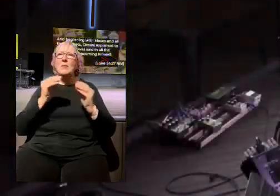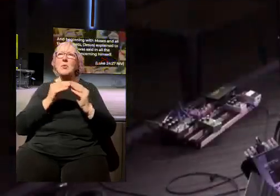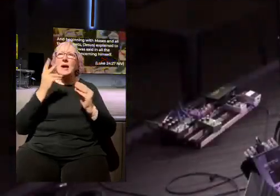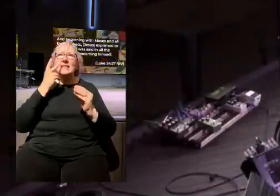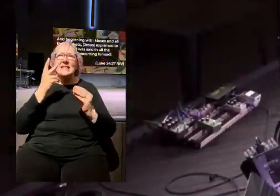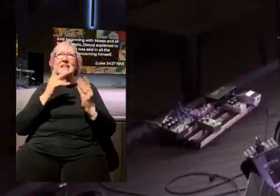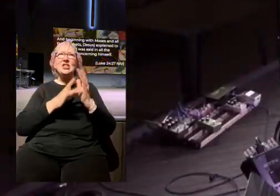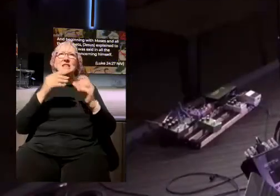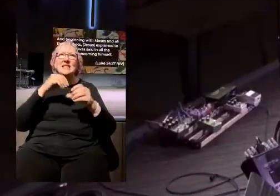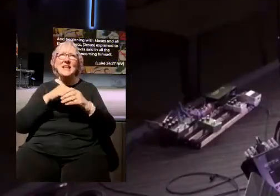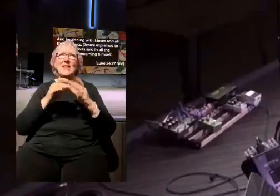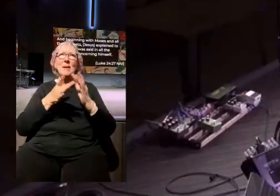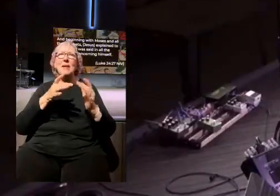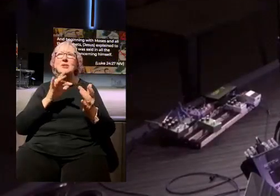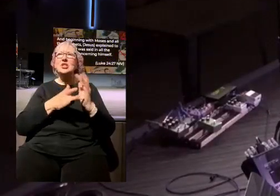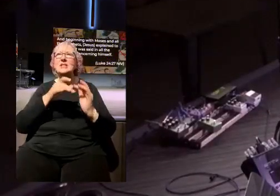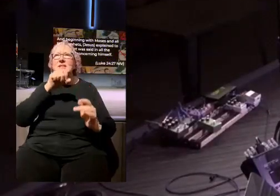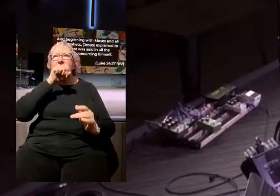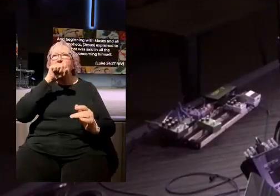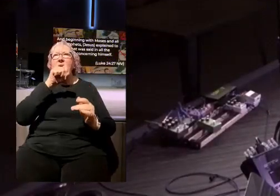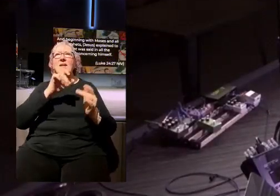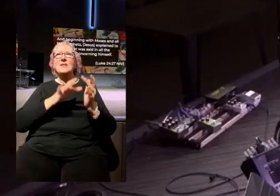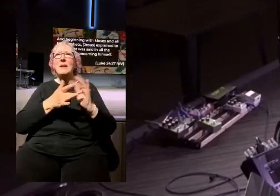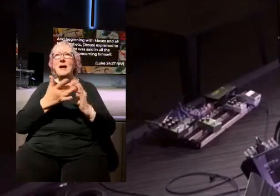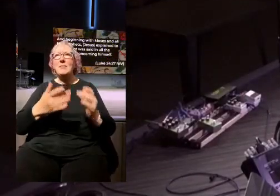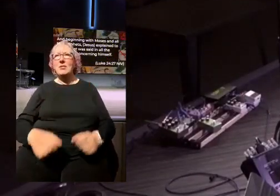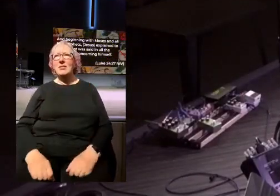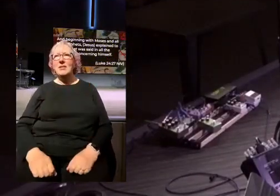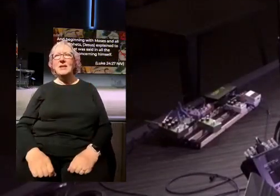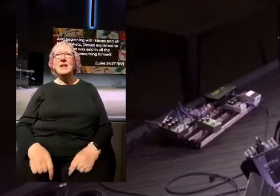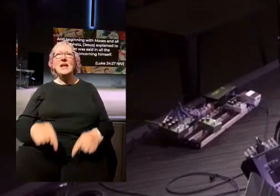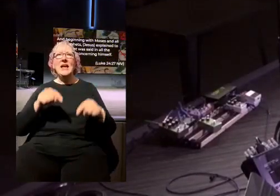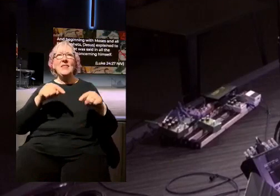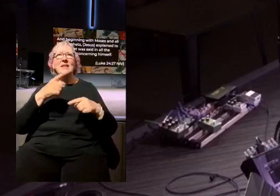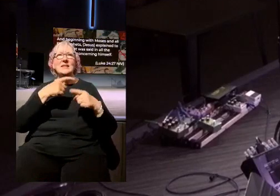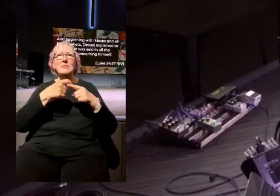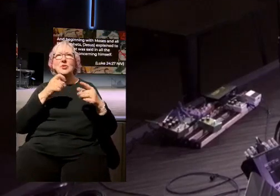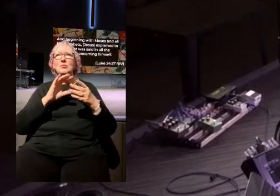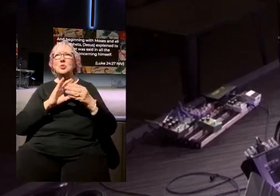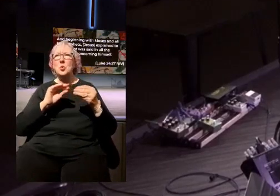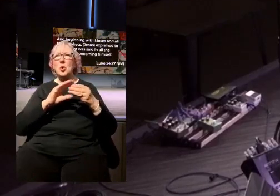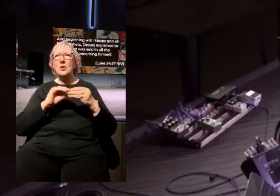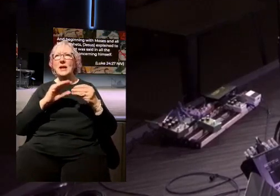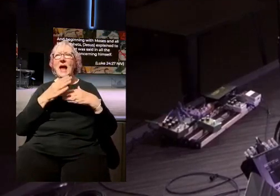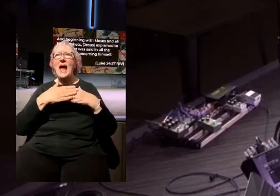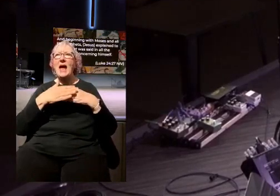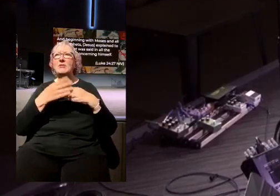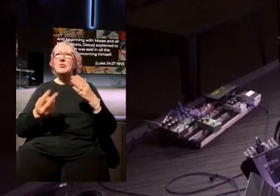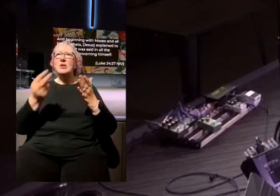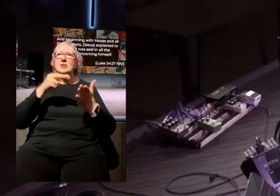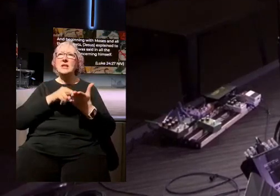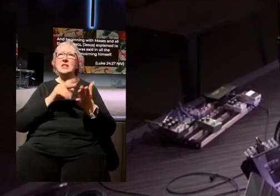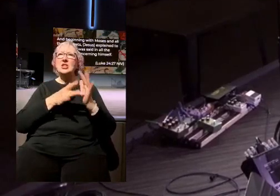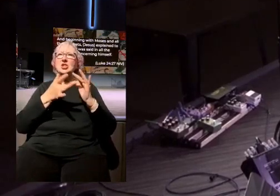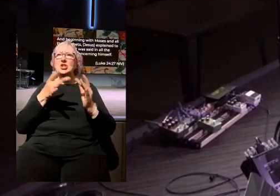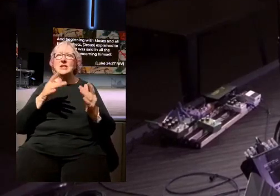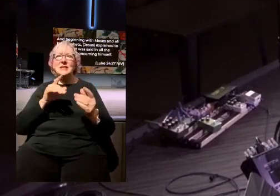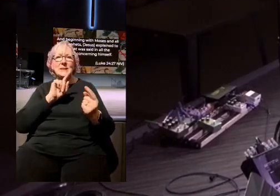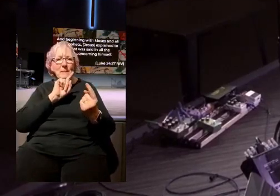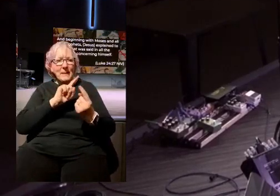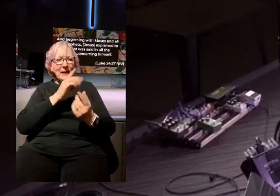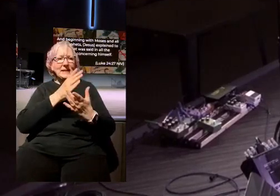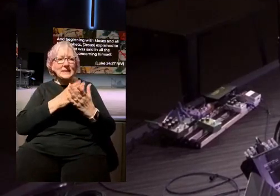Jesus loved the Bible. This is, comes from a story. After Jesus, after the resurrection, Jesus meets some of his followers walking on a road and